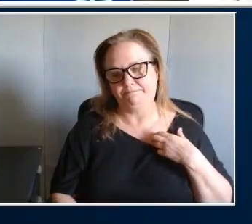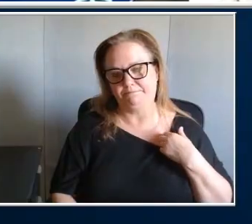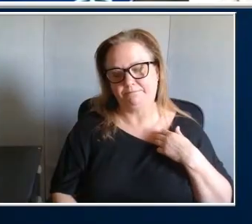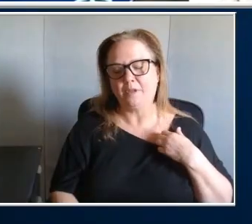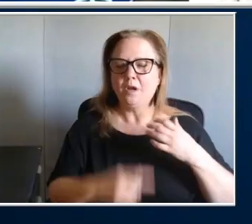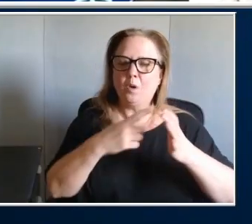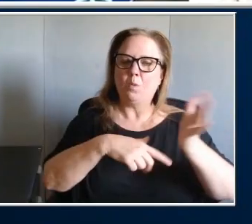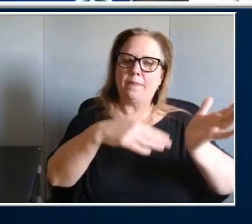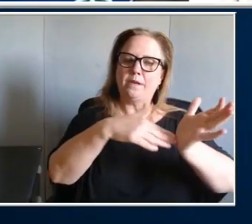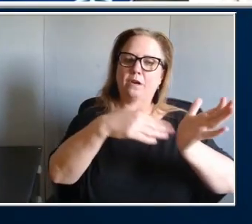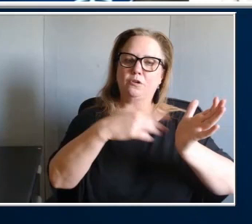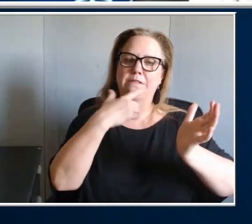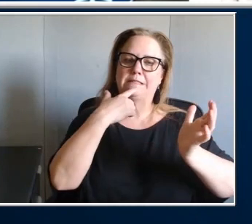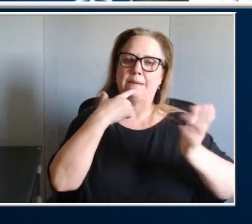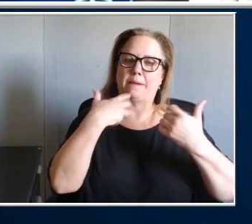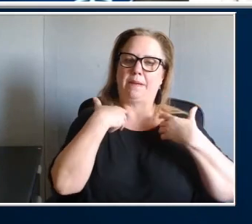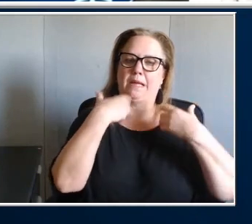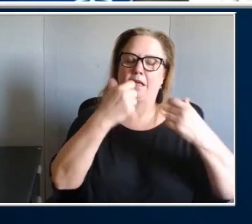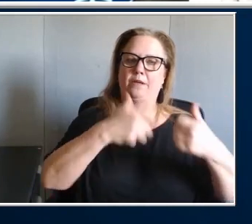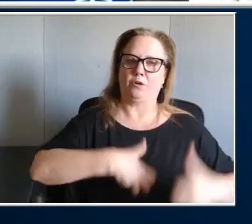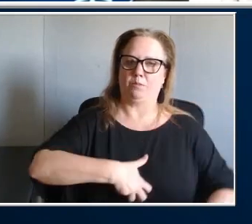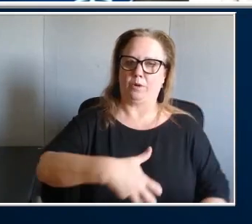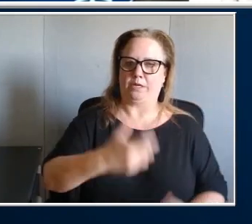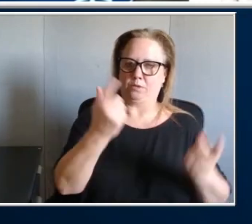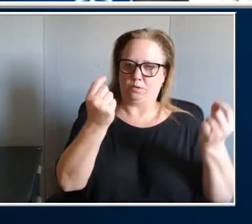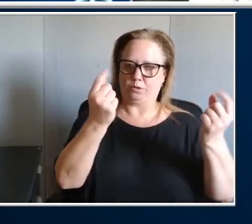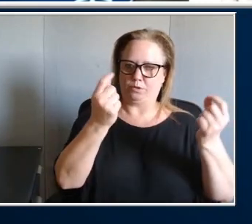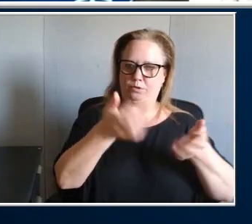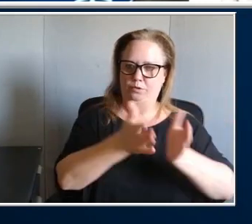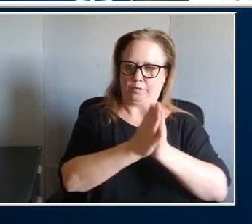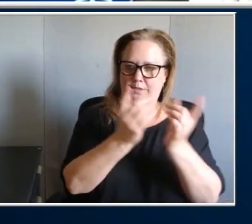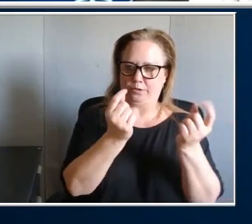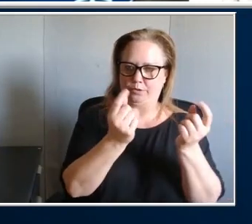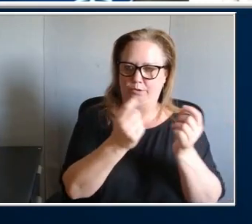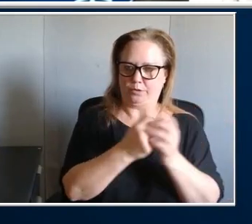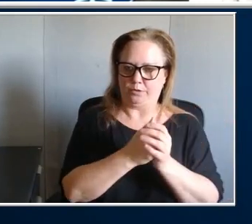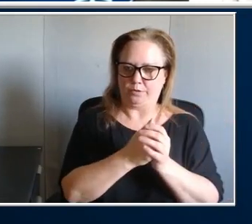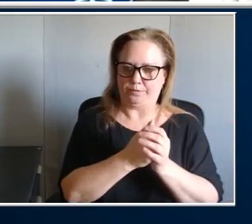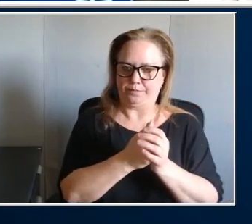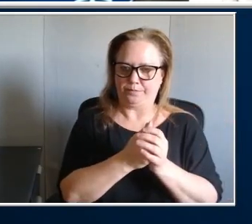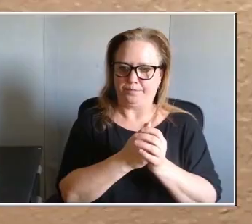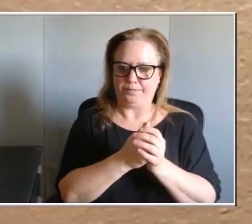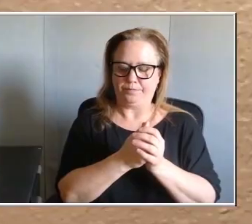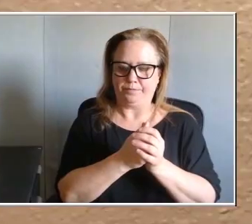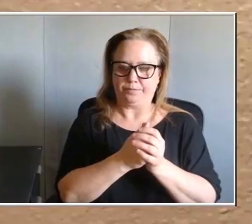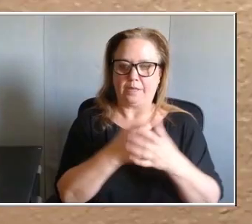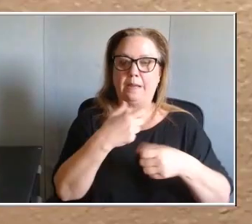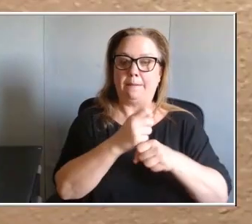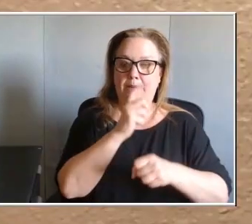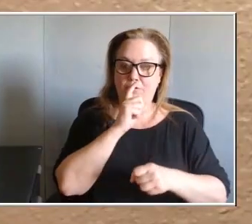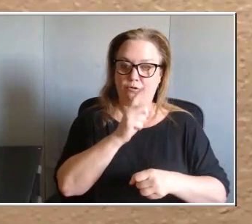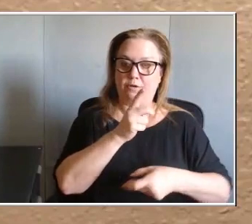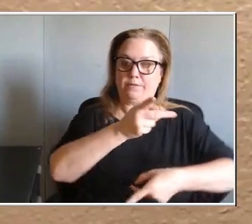you about staying healthy during pregnancy? What were the things they asked you to do? Just make sure